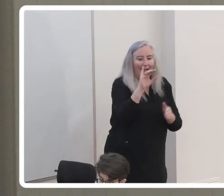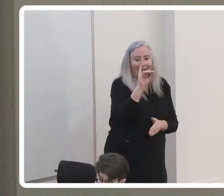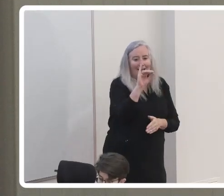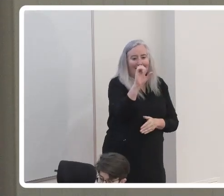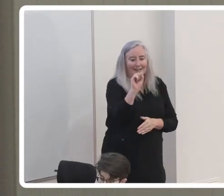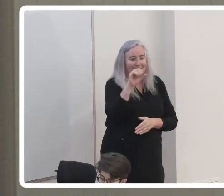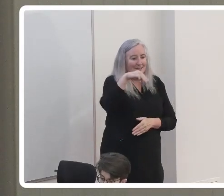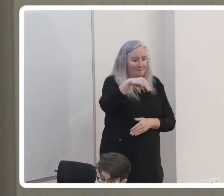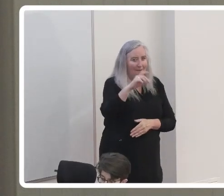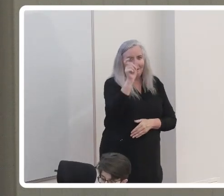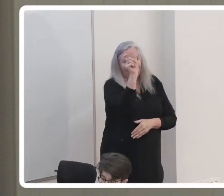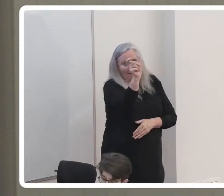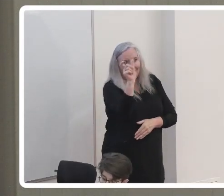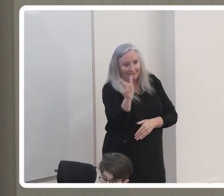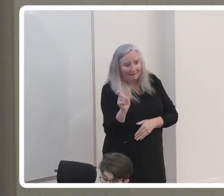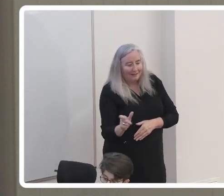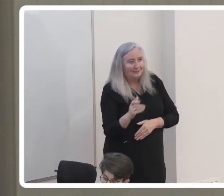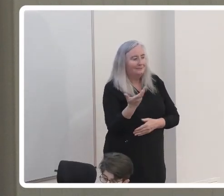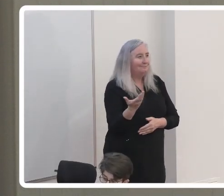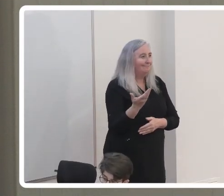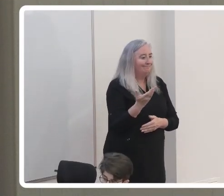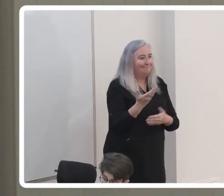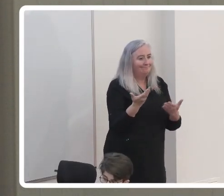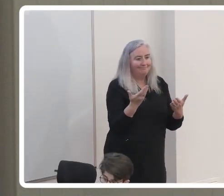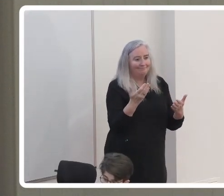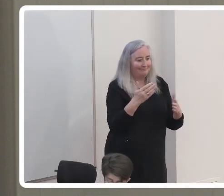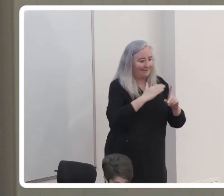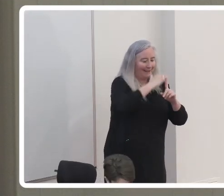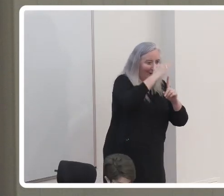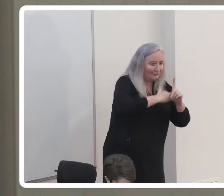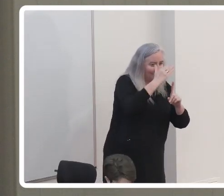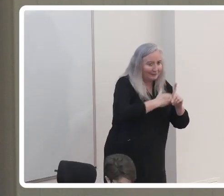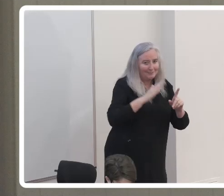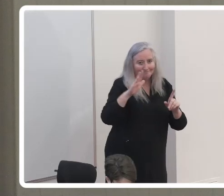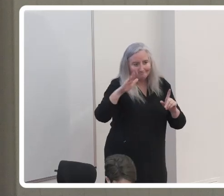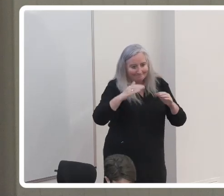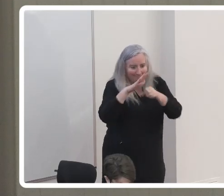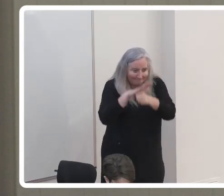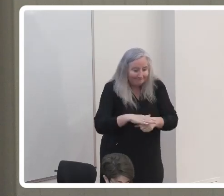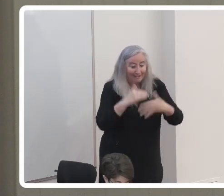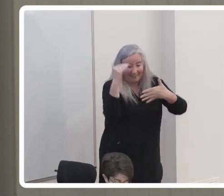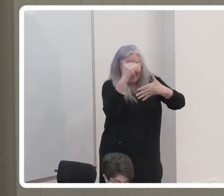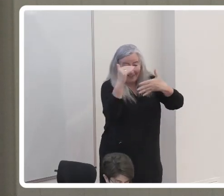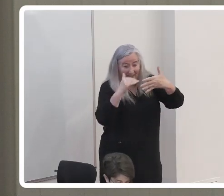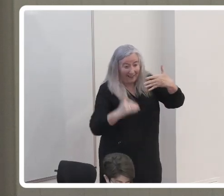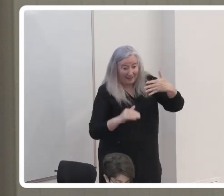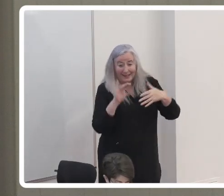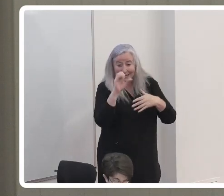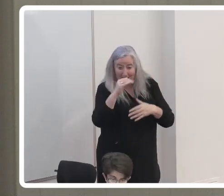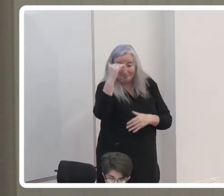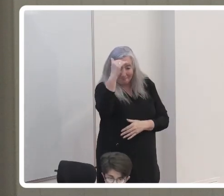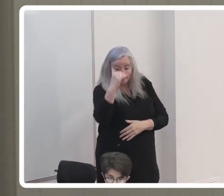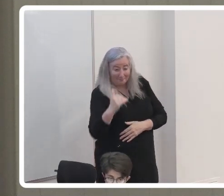ableism, sexism, racism, ageism, etc. And embracing intersectionality can mean also that although